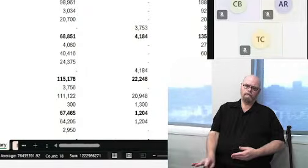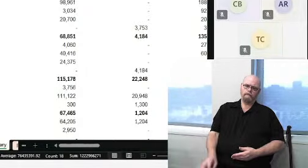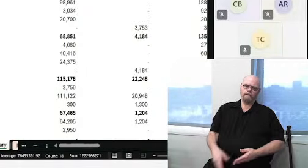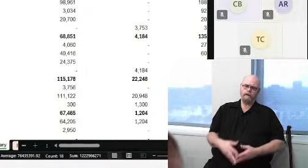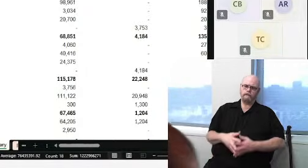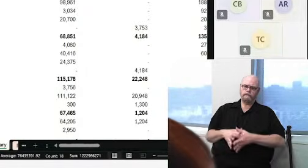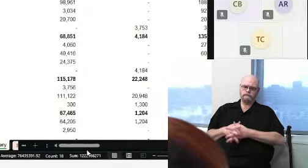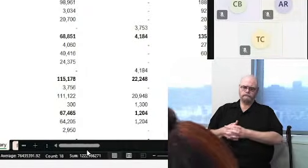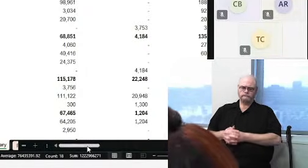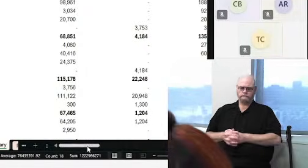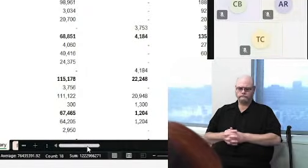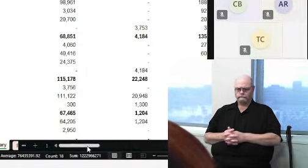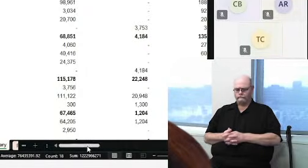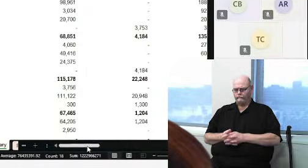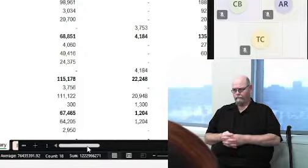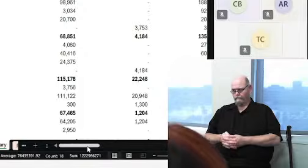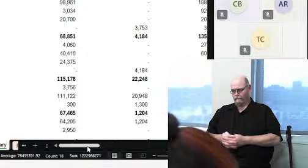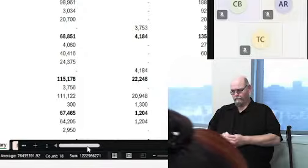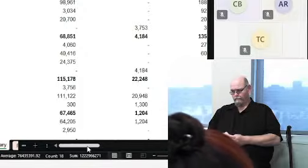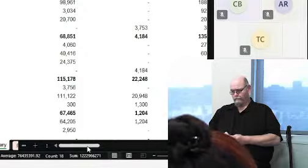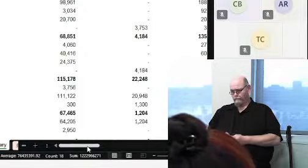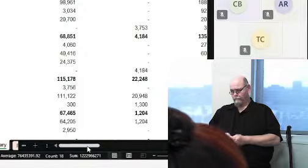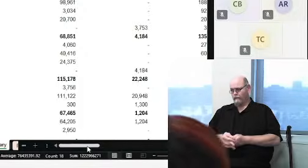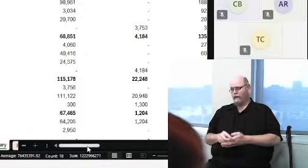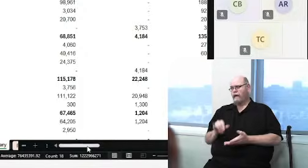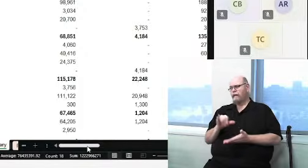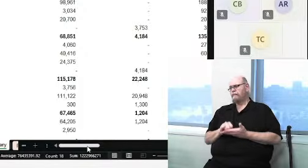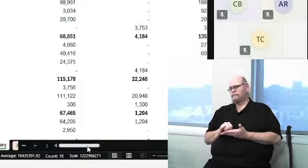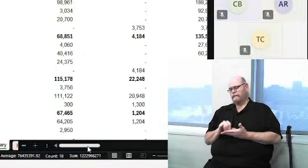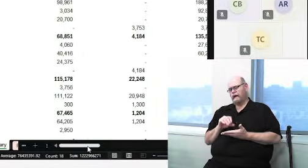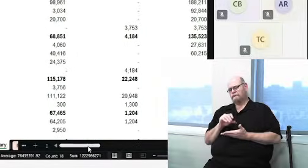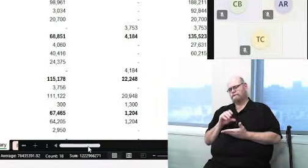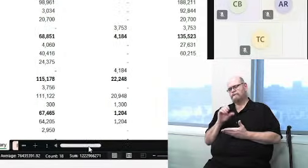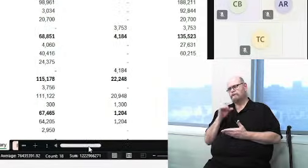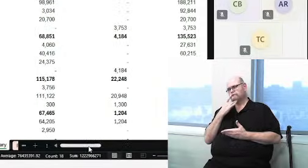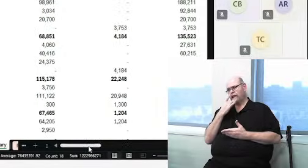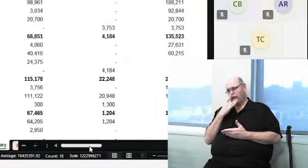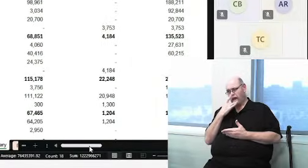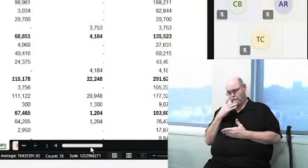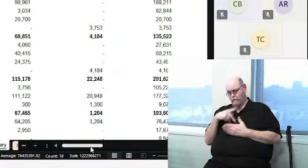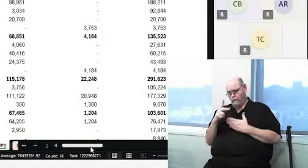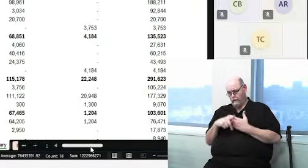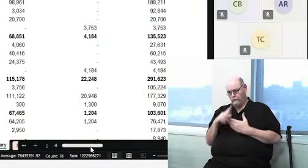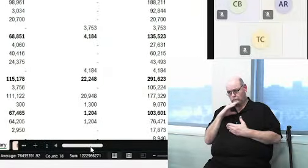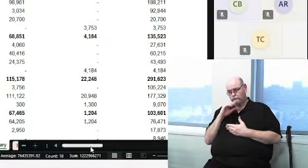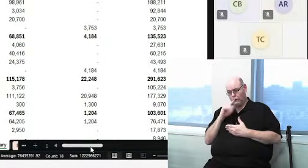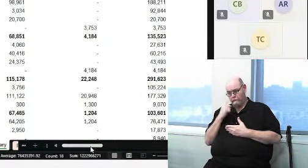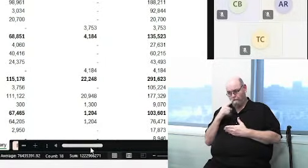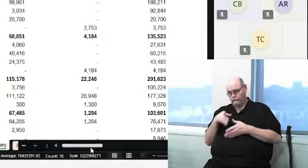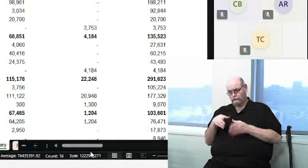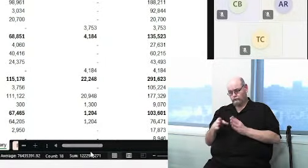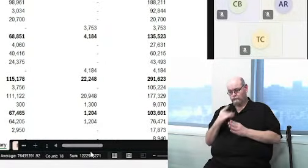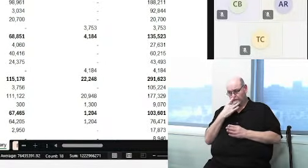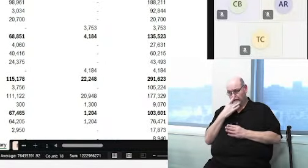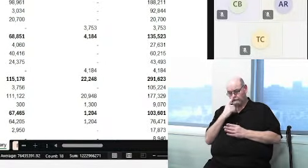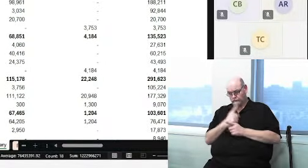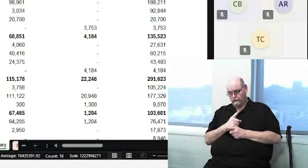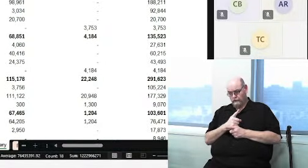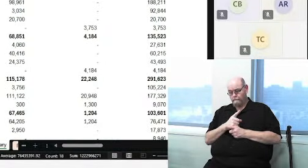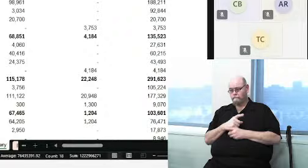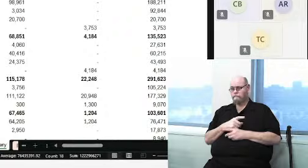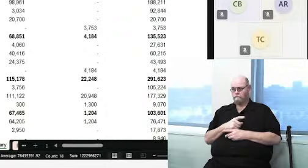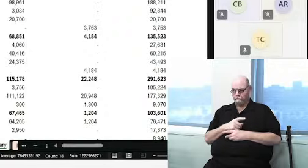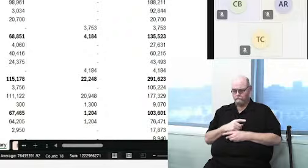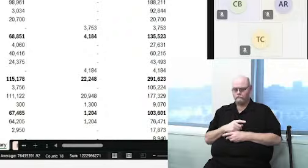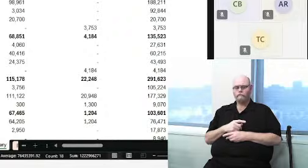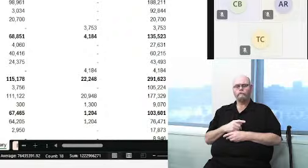lighting PBUT 5? Yes, Okay, so that's the street lighting program that we've been talking about today, right? that's the street lighting program,